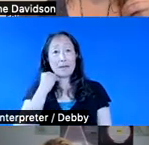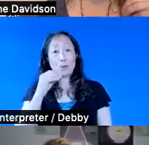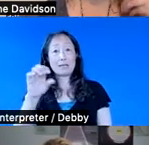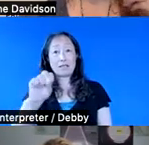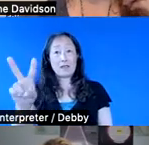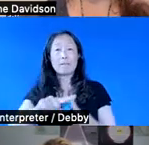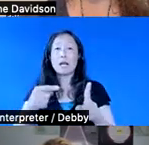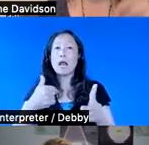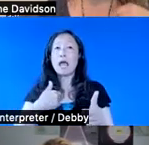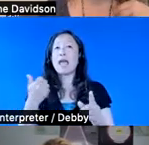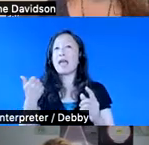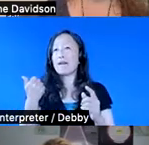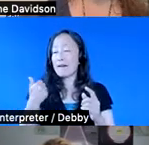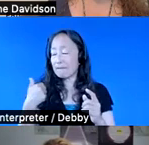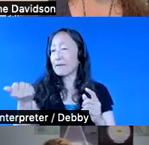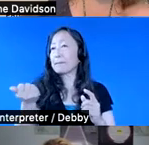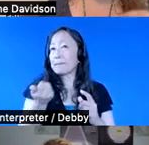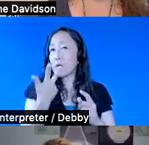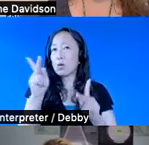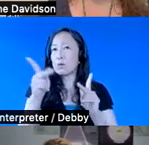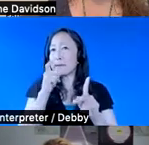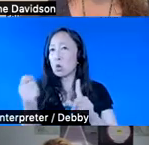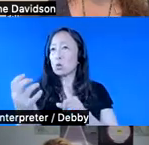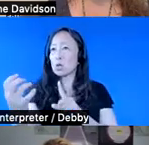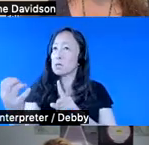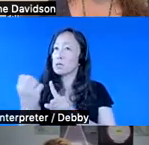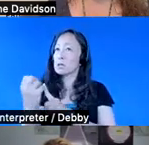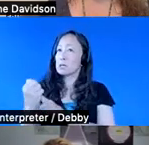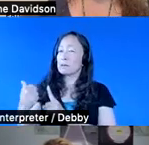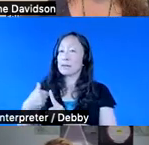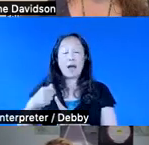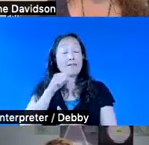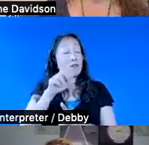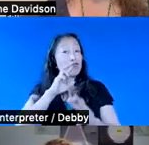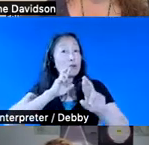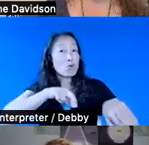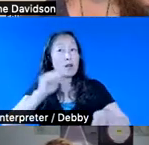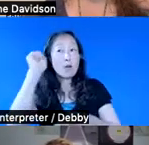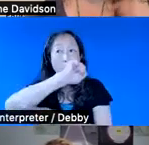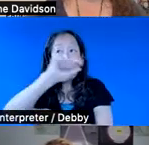multiple perpetrators, and I have not reported all of my perpetrations,